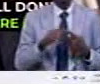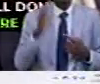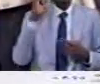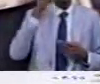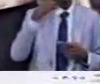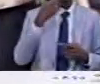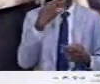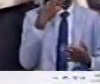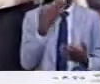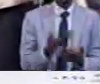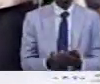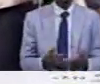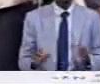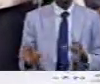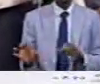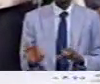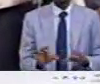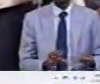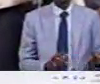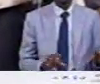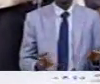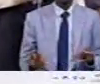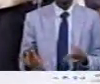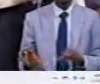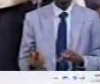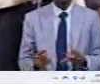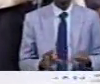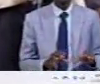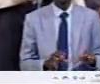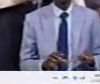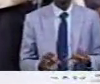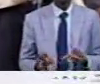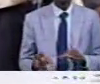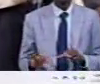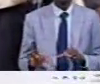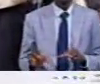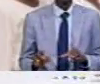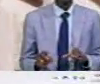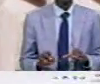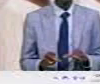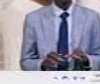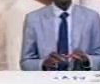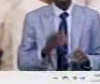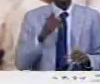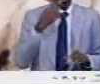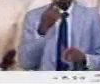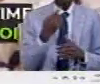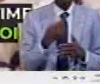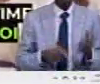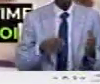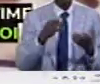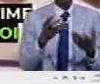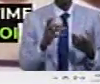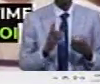You wanna say you can't stand around wasting your